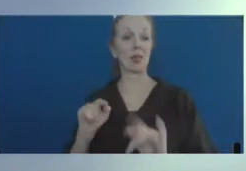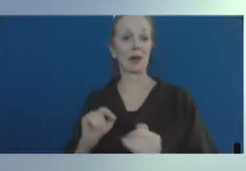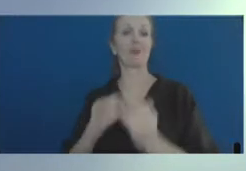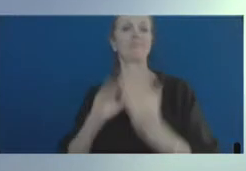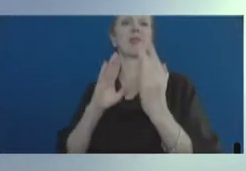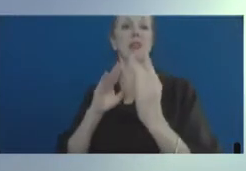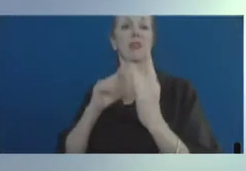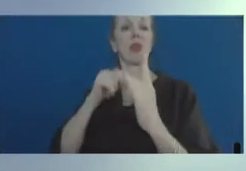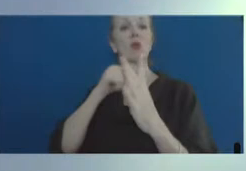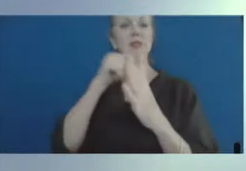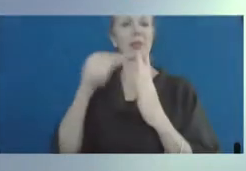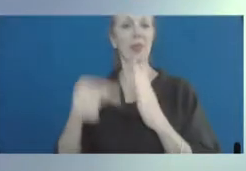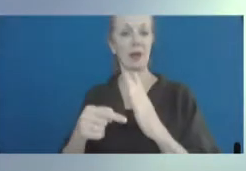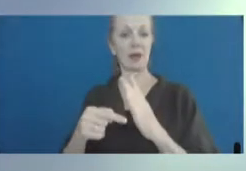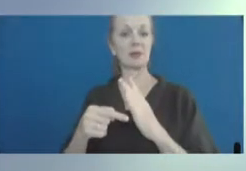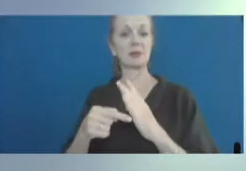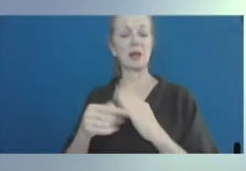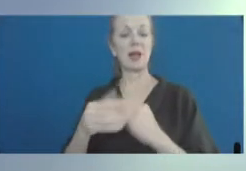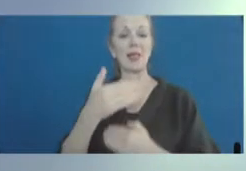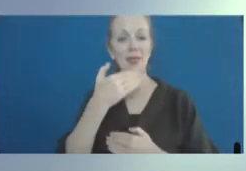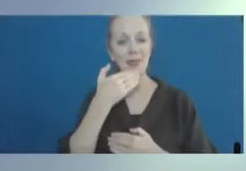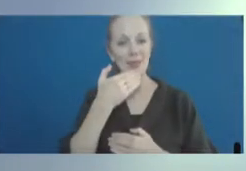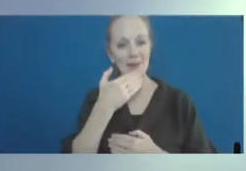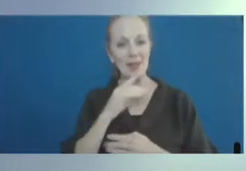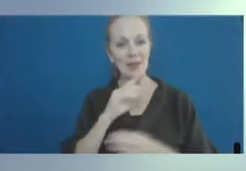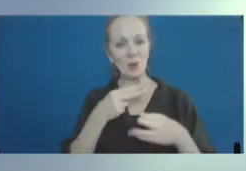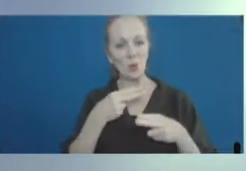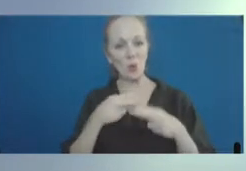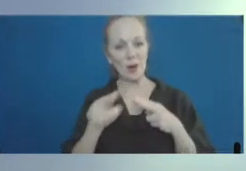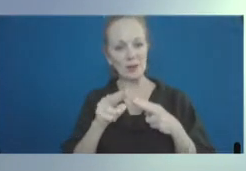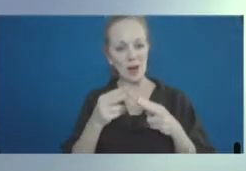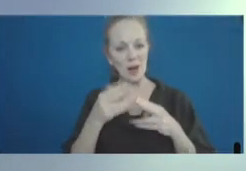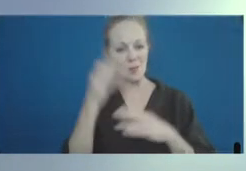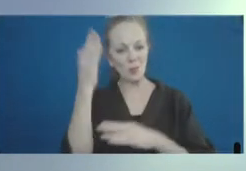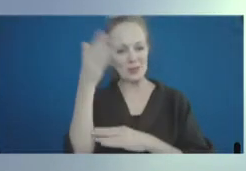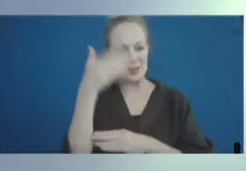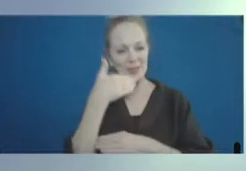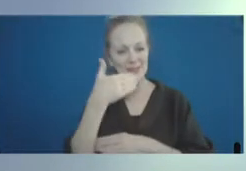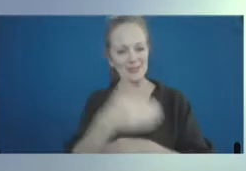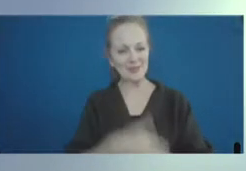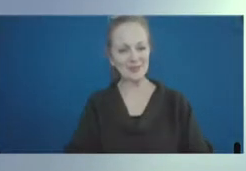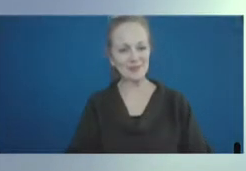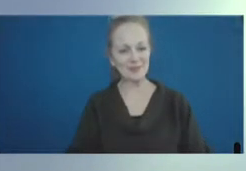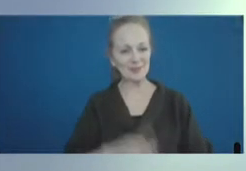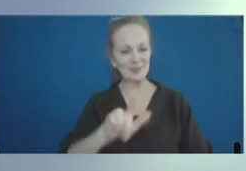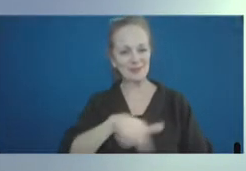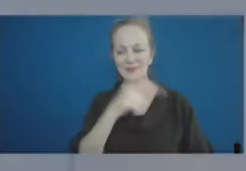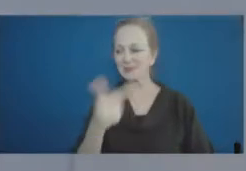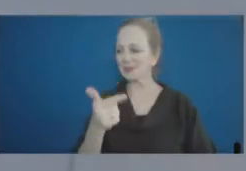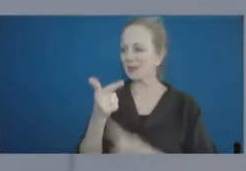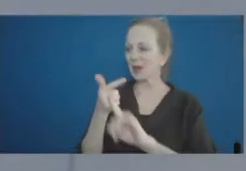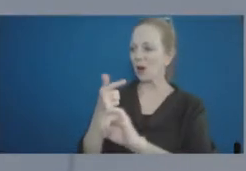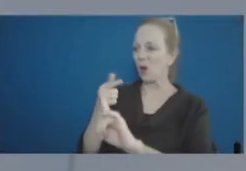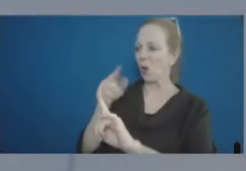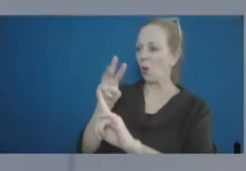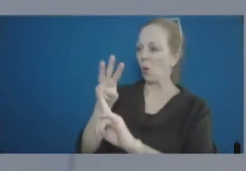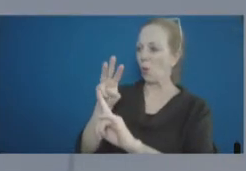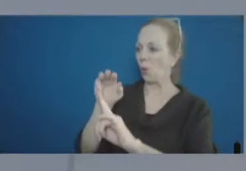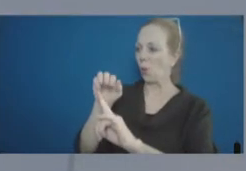But thank you for that. Good presentation. Thanks. Ms. Watlington. Thank you. I've got a couple of